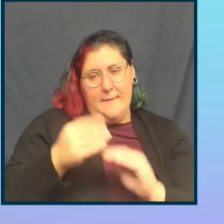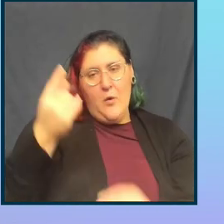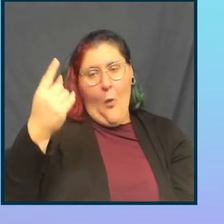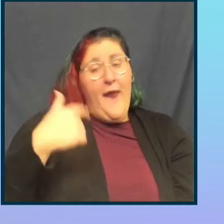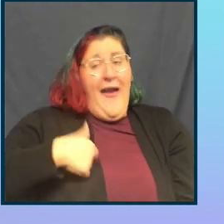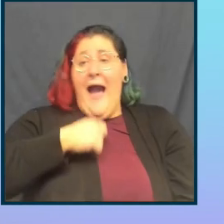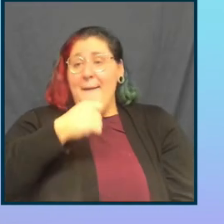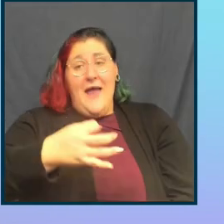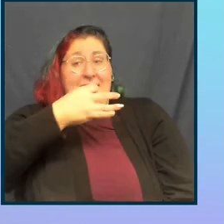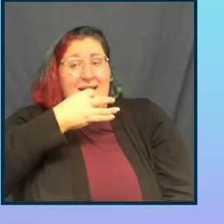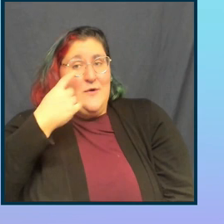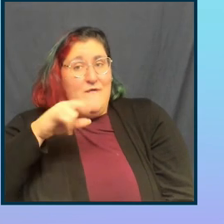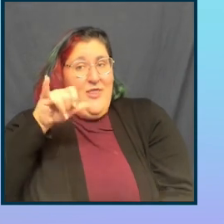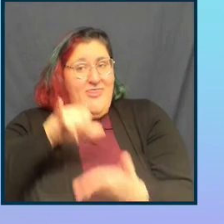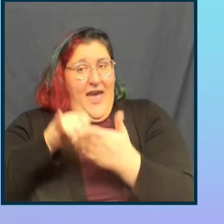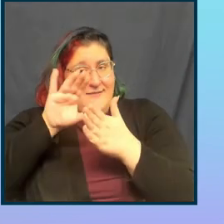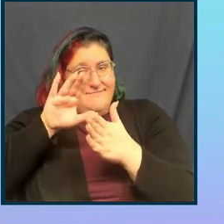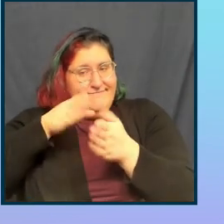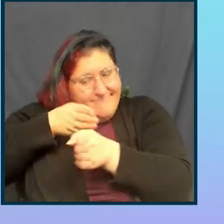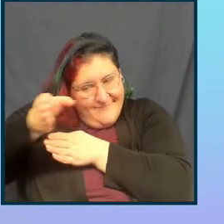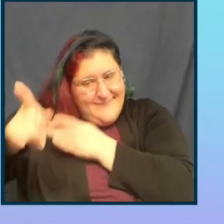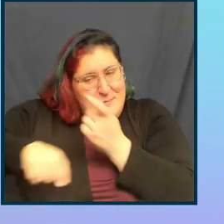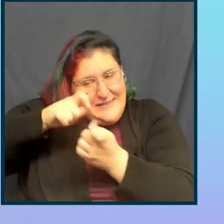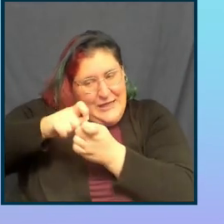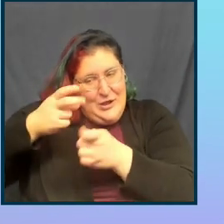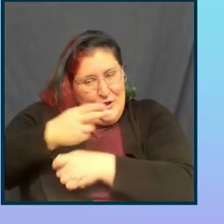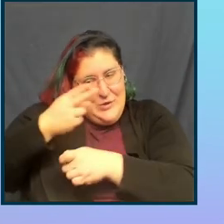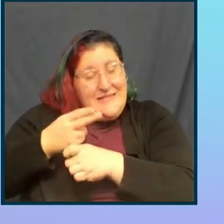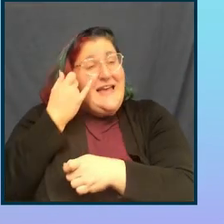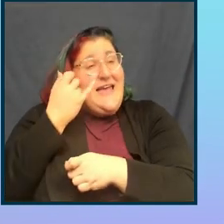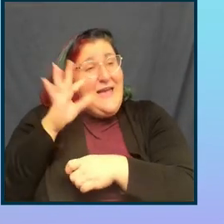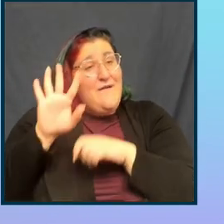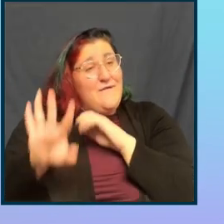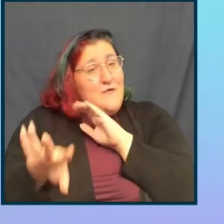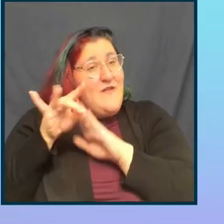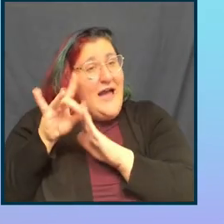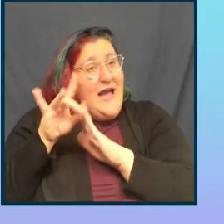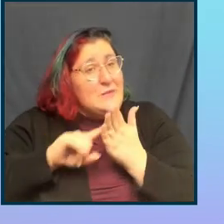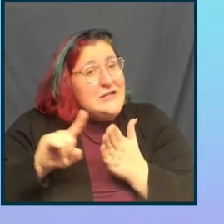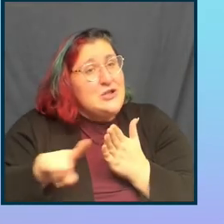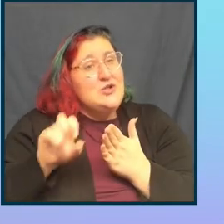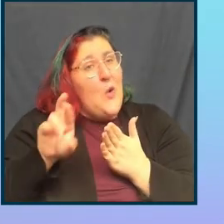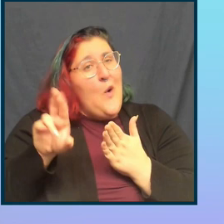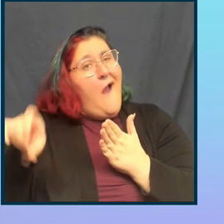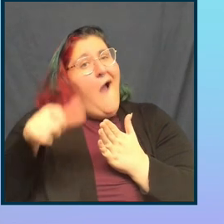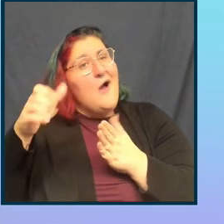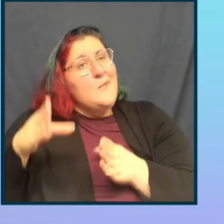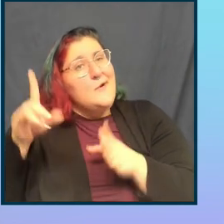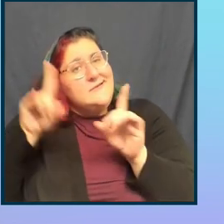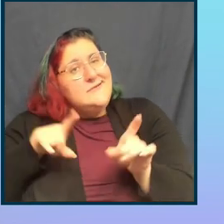specific particular usage. If you find some reading or some testing, please share it with me, because I currently am working